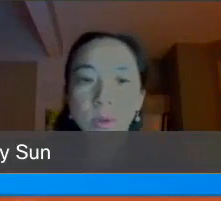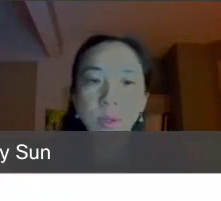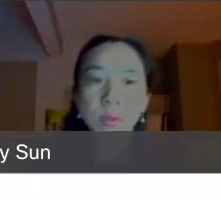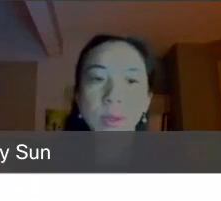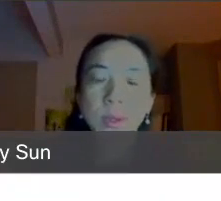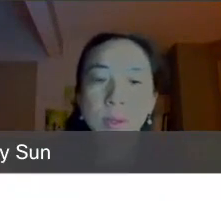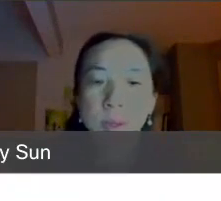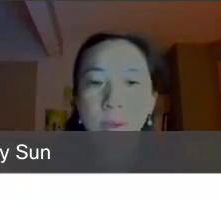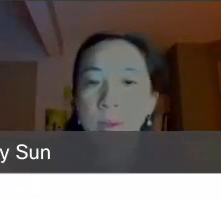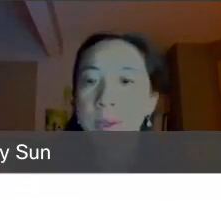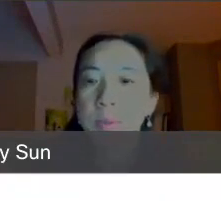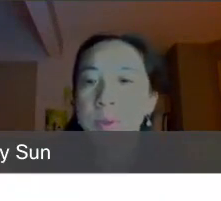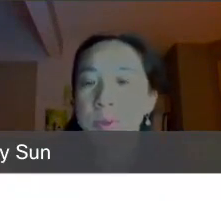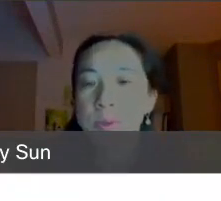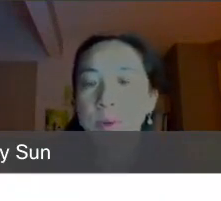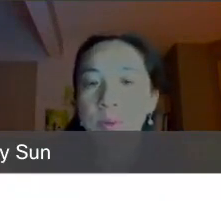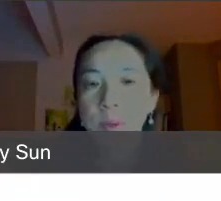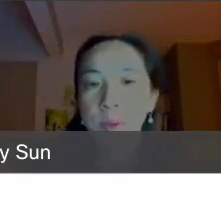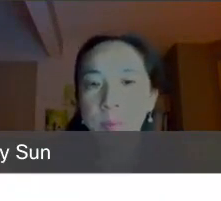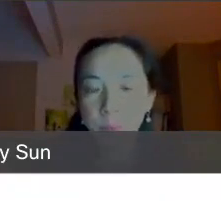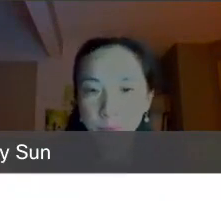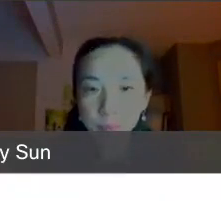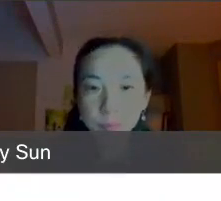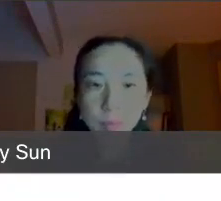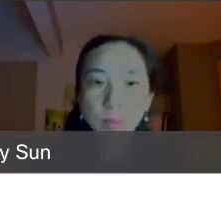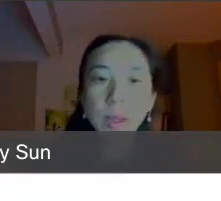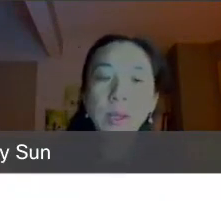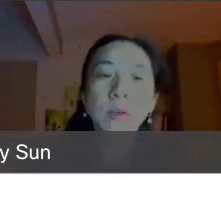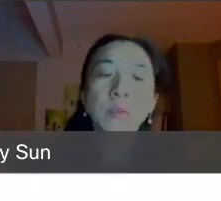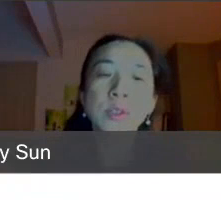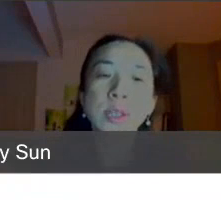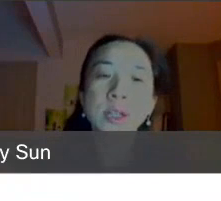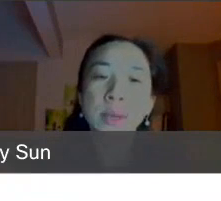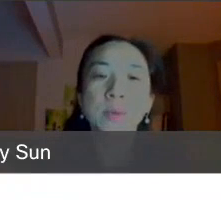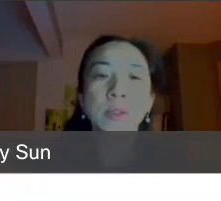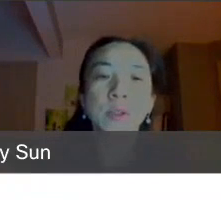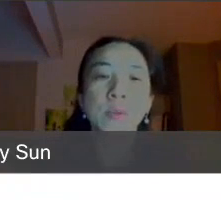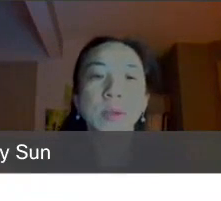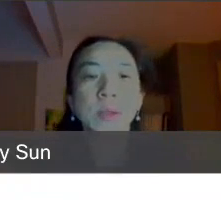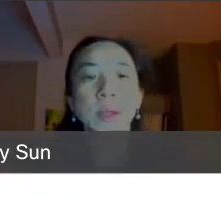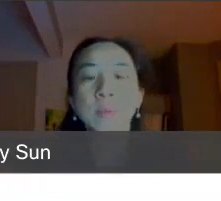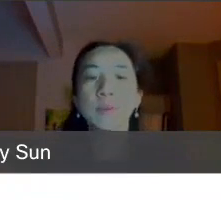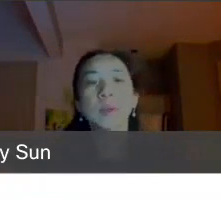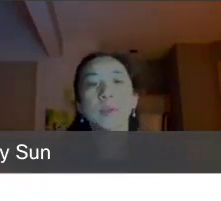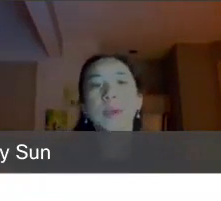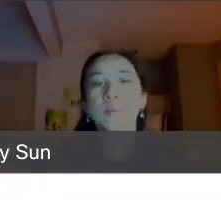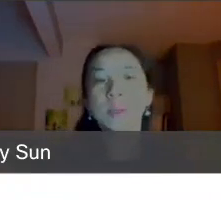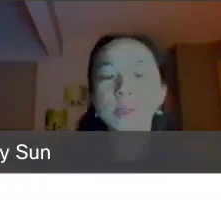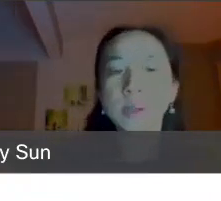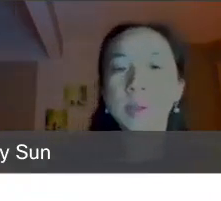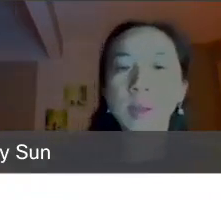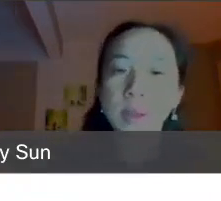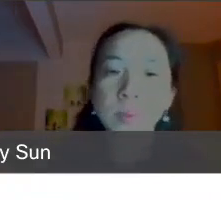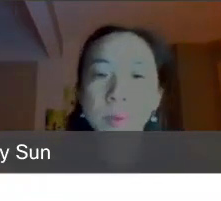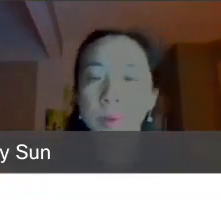to talk, then you can unmute yourself. And the first section, by the way, is going to run like about 45